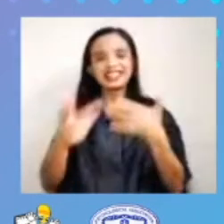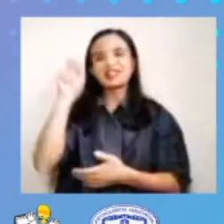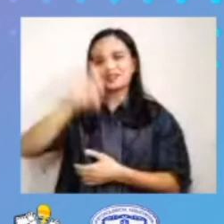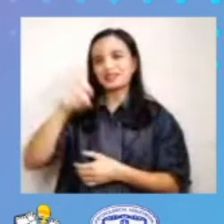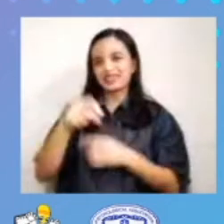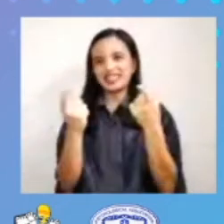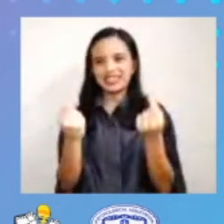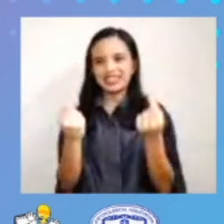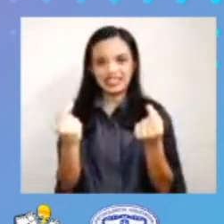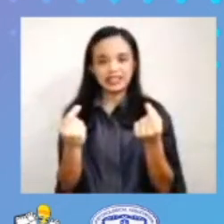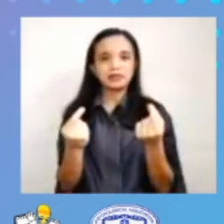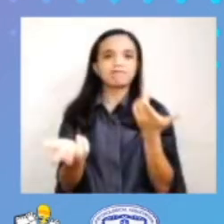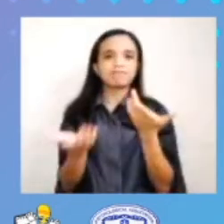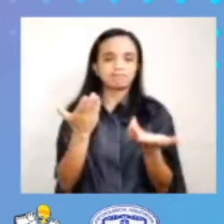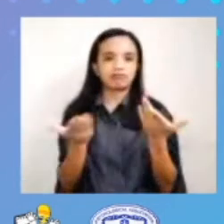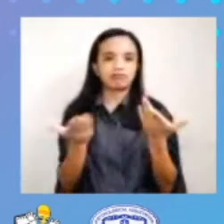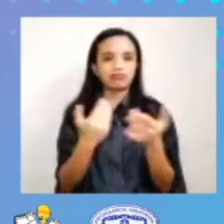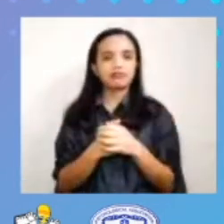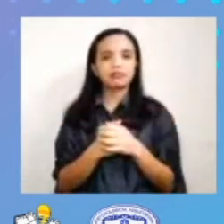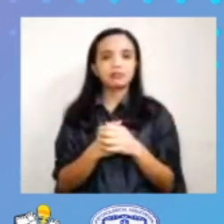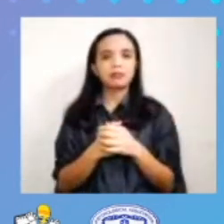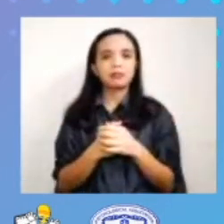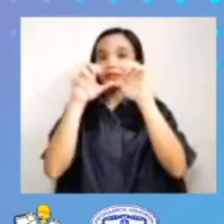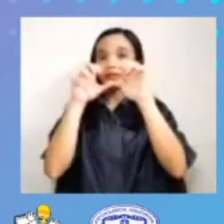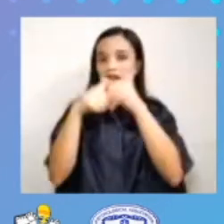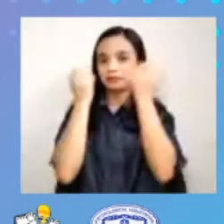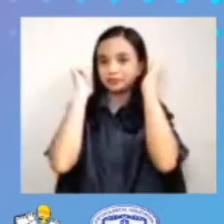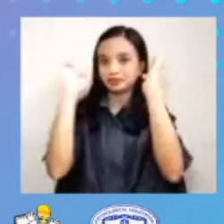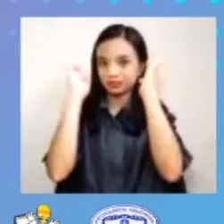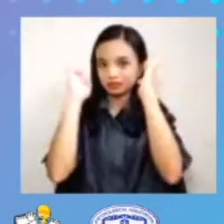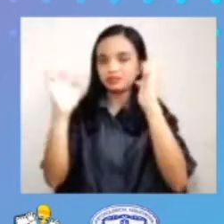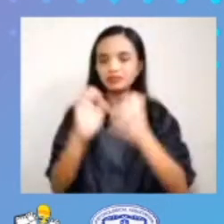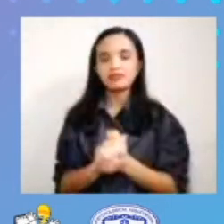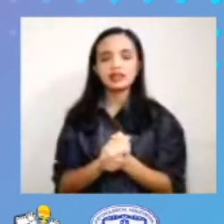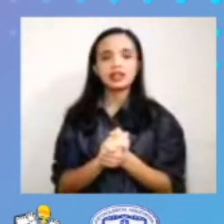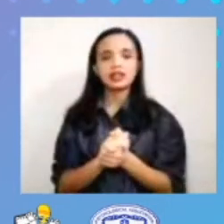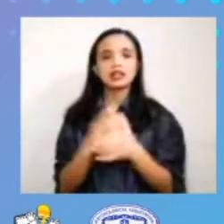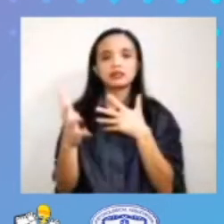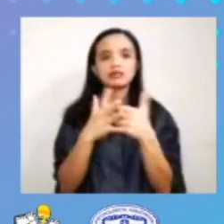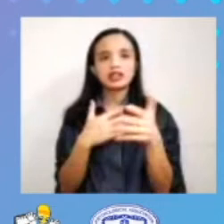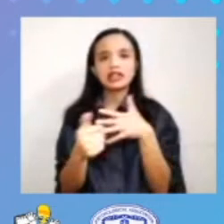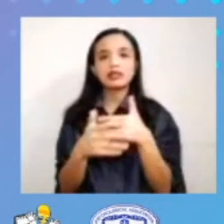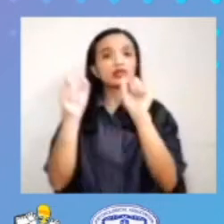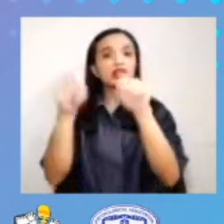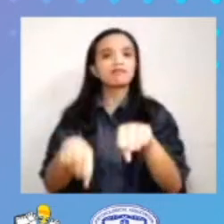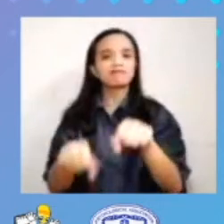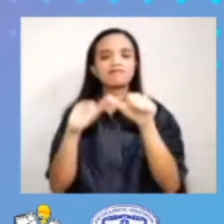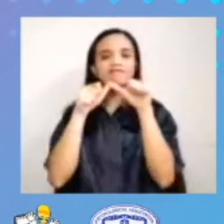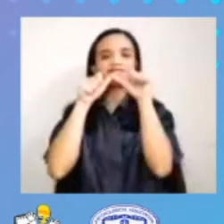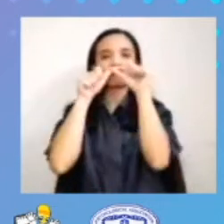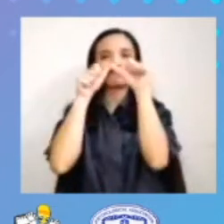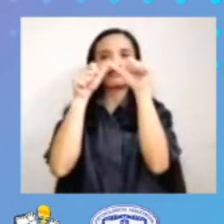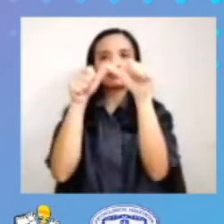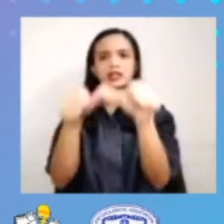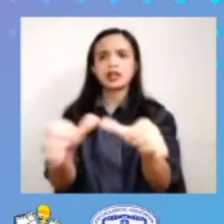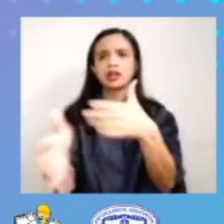said, discipline. You have to put it in your schedule. Because if it's not in your schedule, then you won't